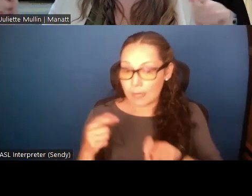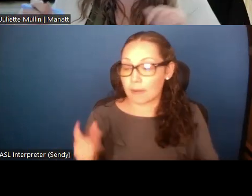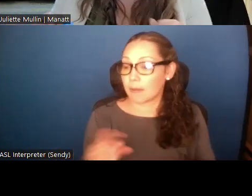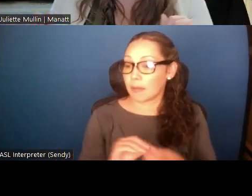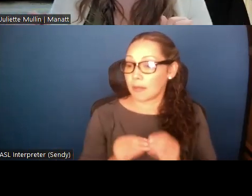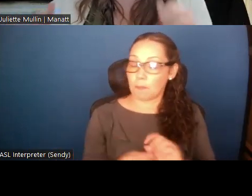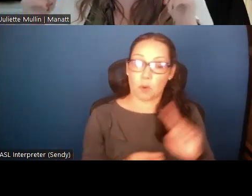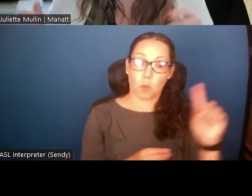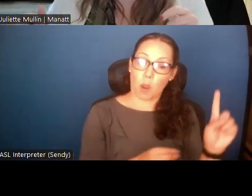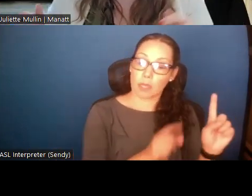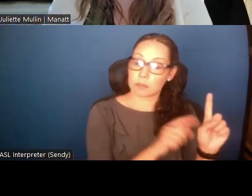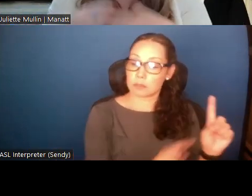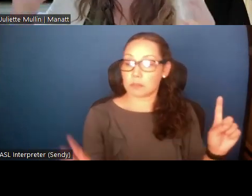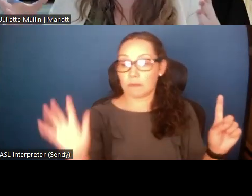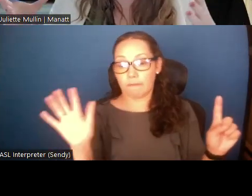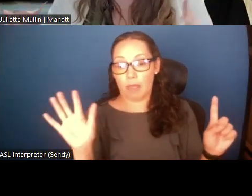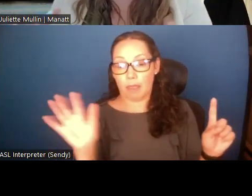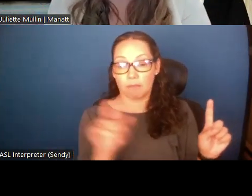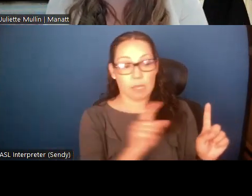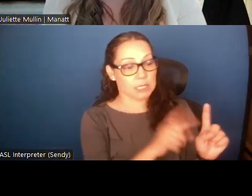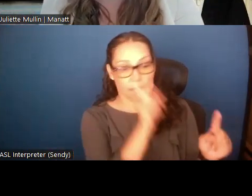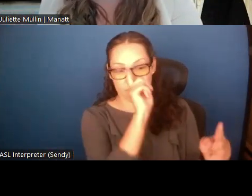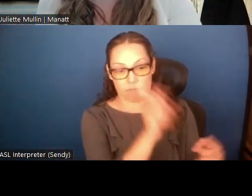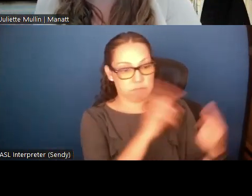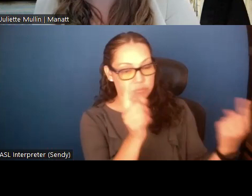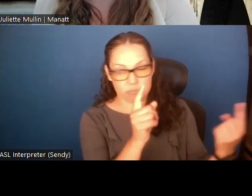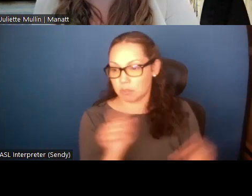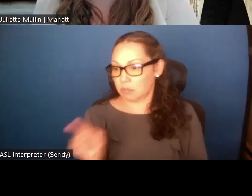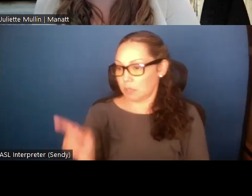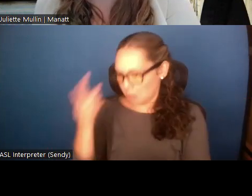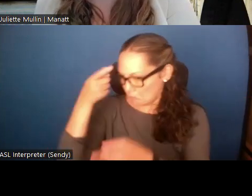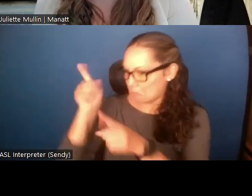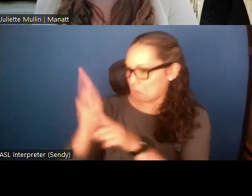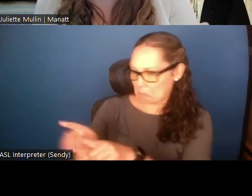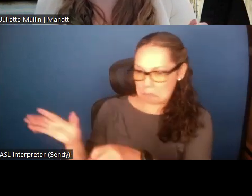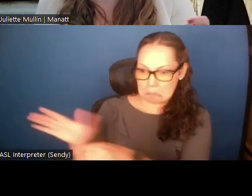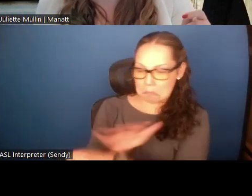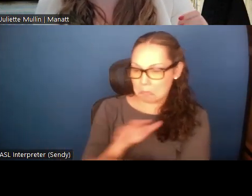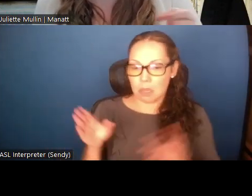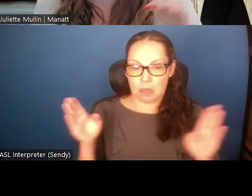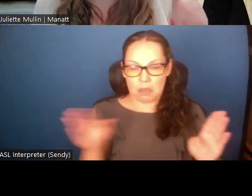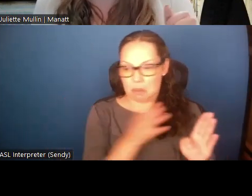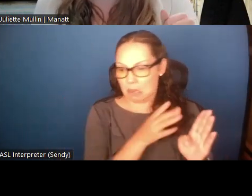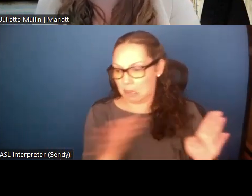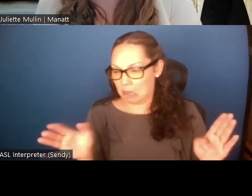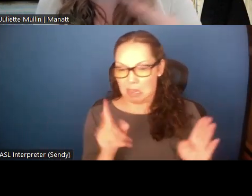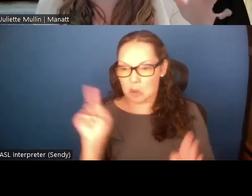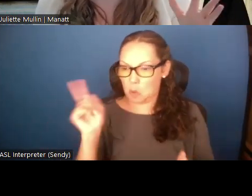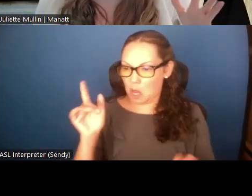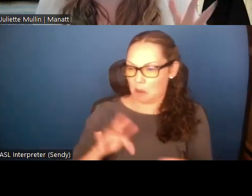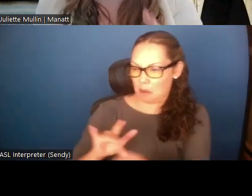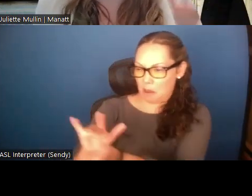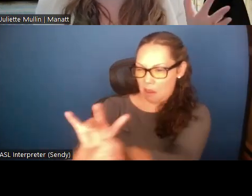feeling about this, or where you stand rather right now on this recommendation. 1 is